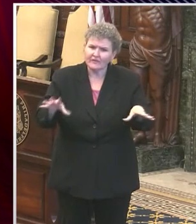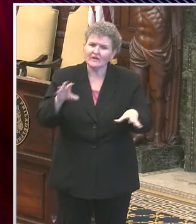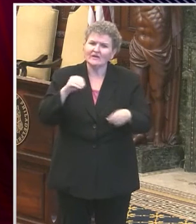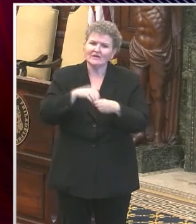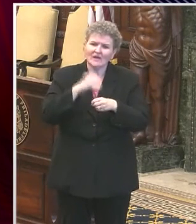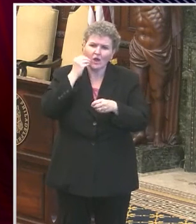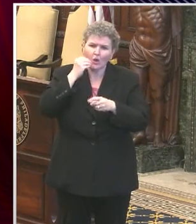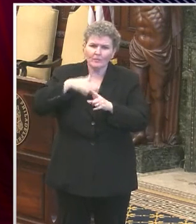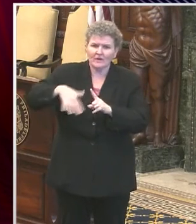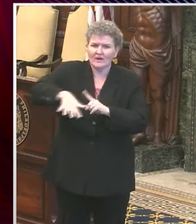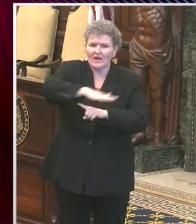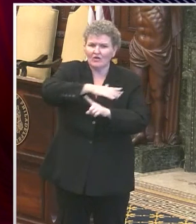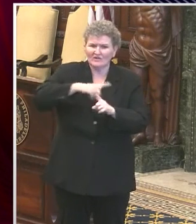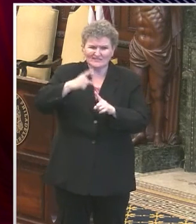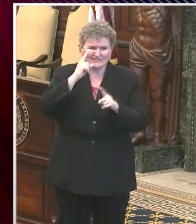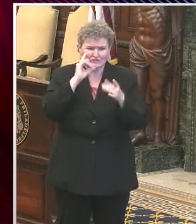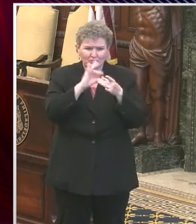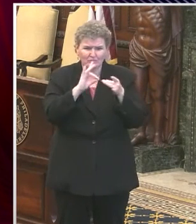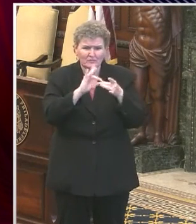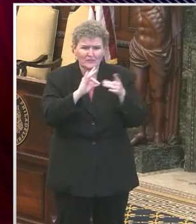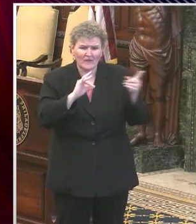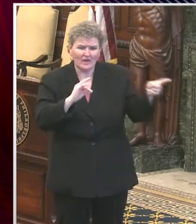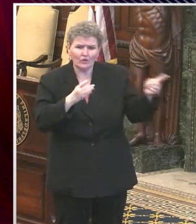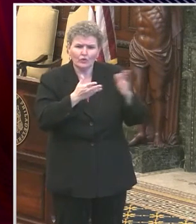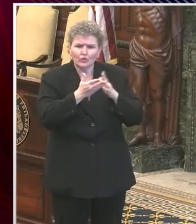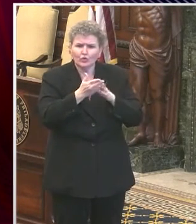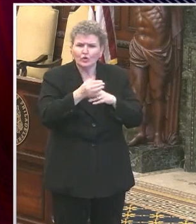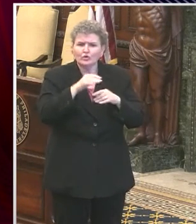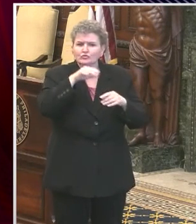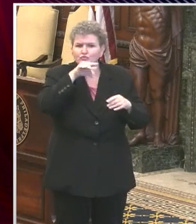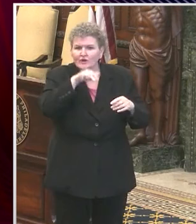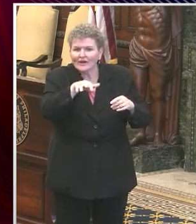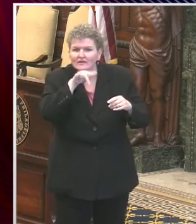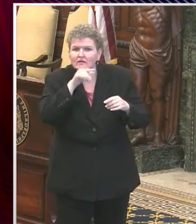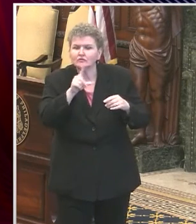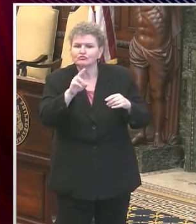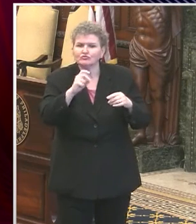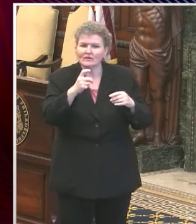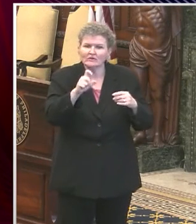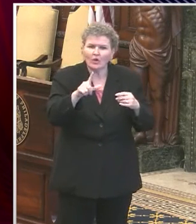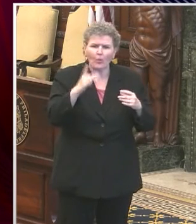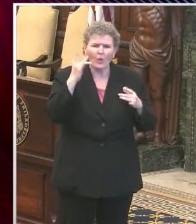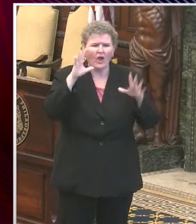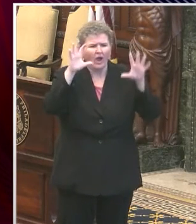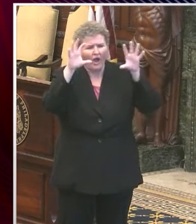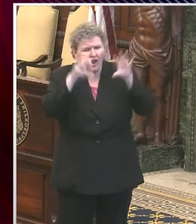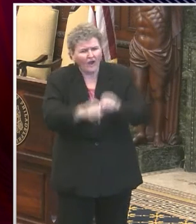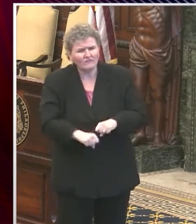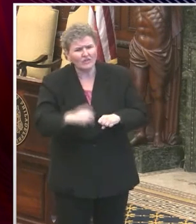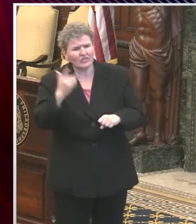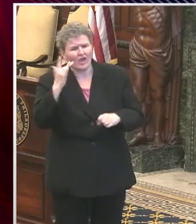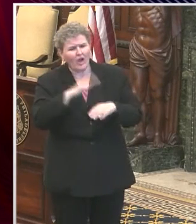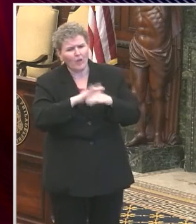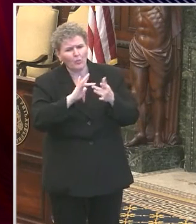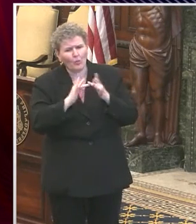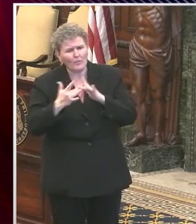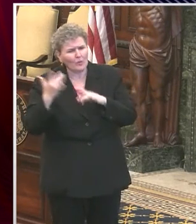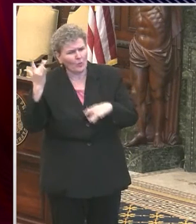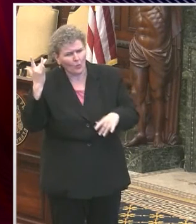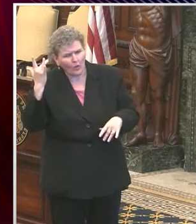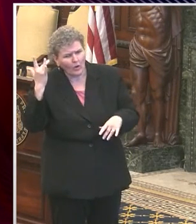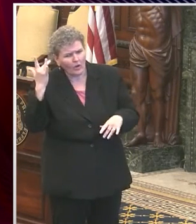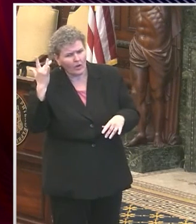you talked about, through singing, through breath? Yeah, so I mean, there is good evidence that